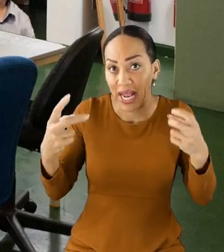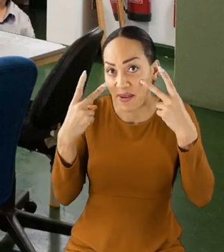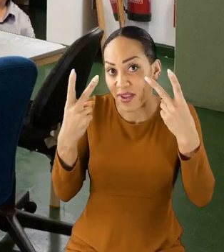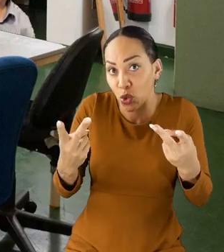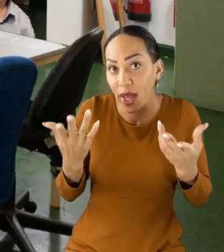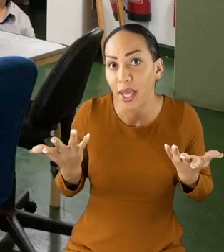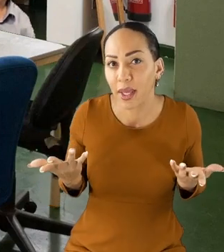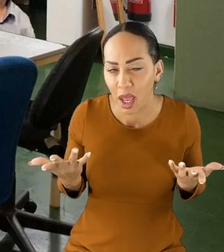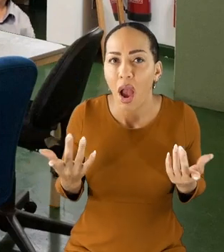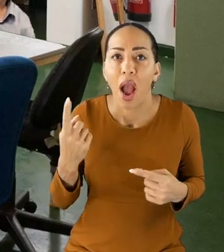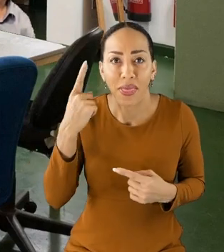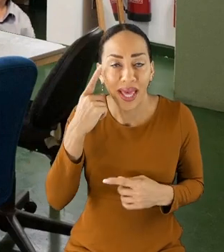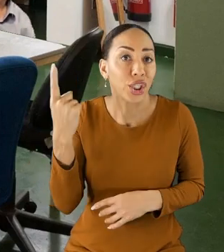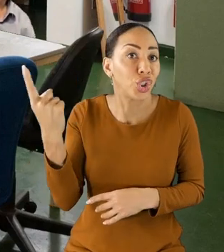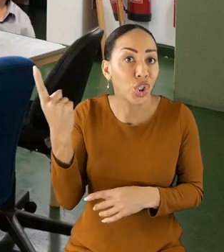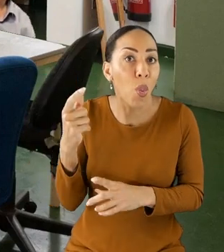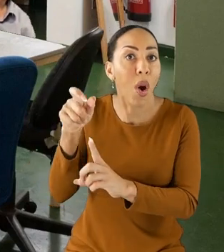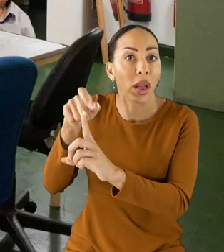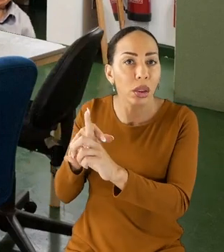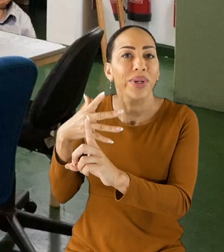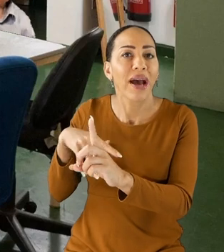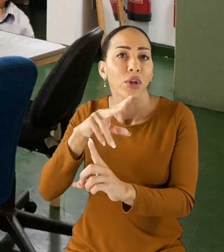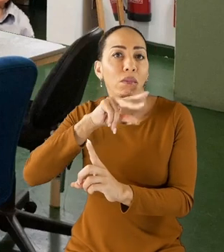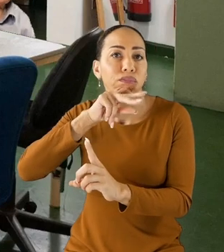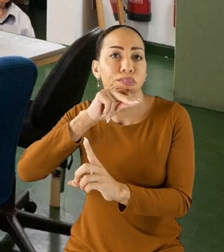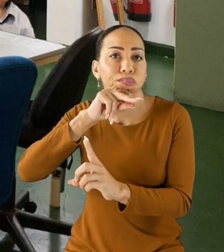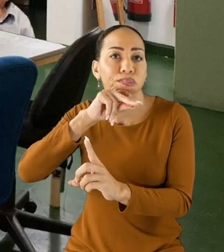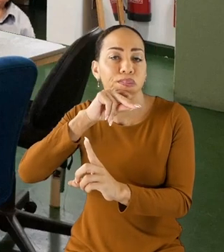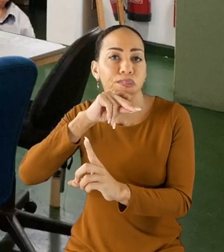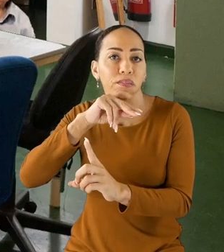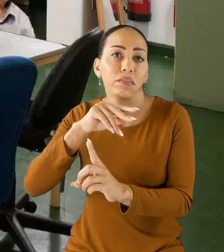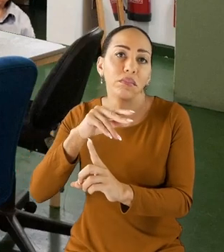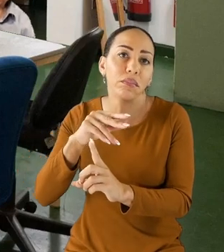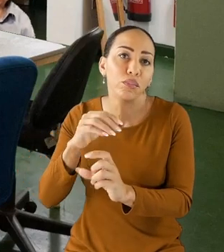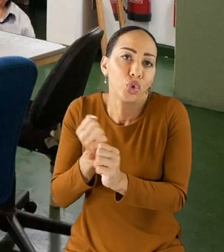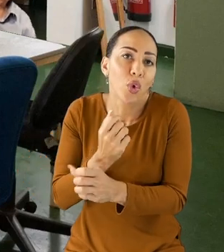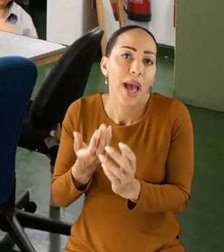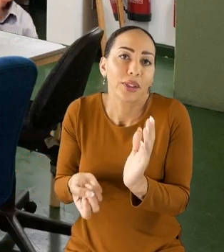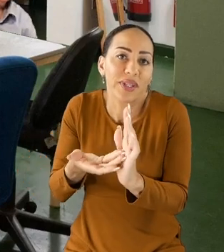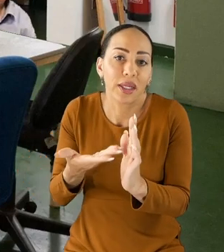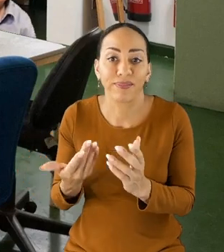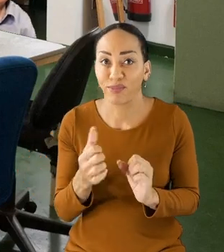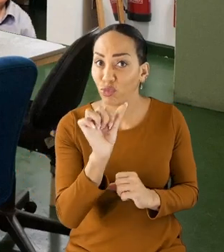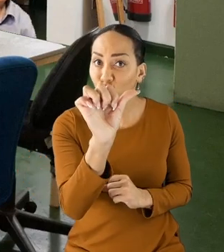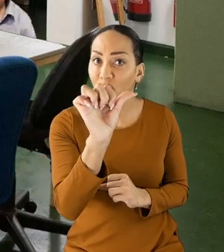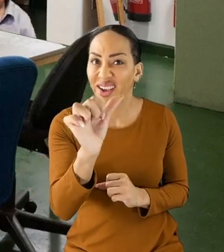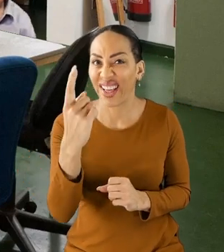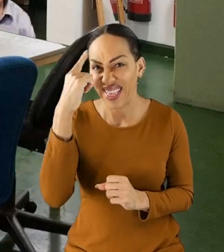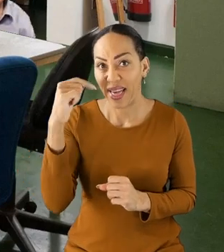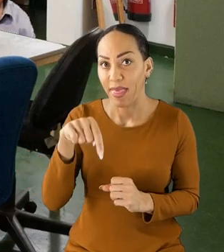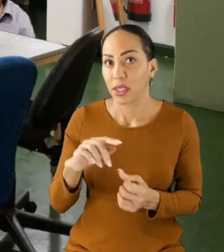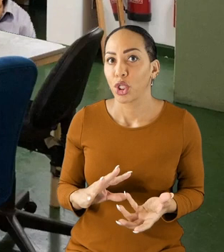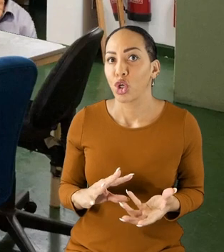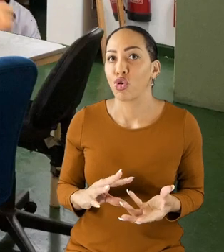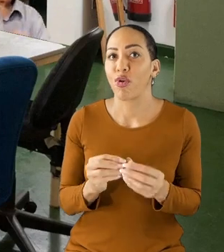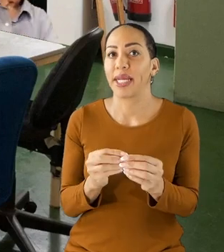to have someone as part of it. But that was my thinking. I think you're right. And I think this is the creative challenge.